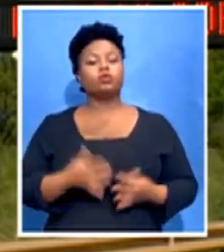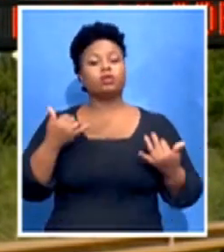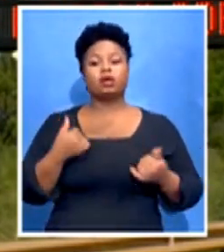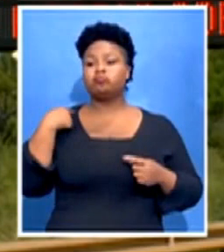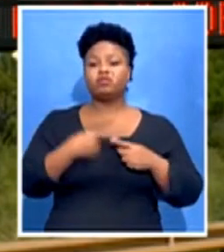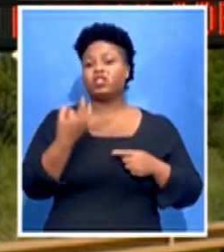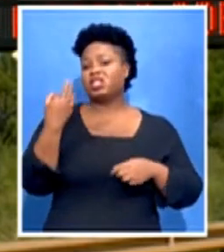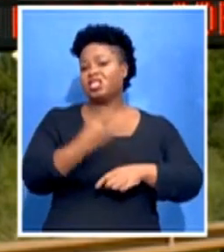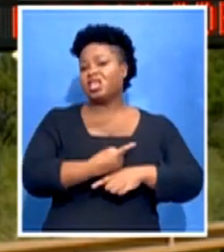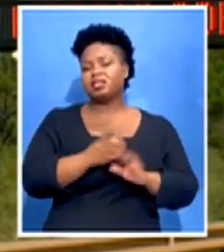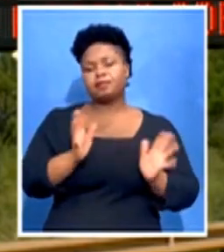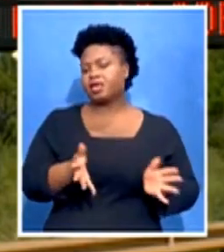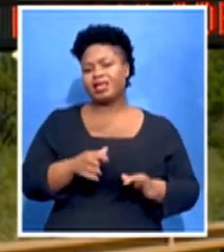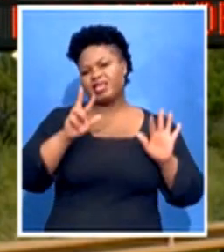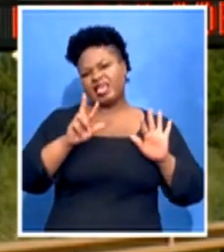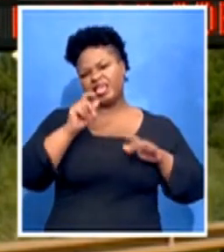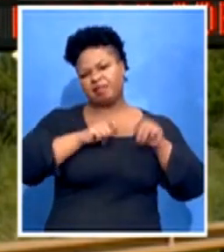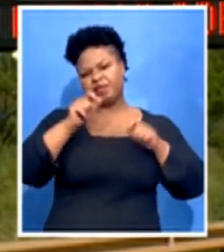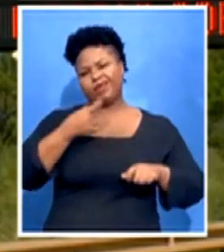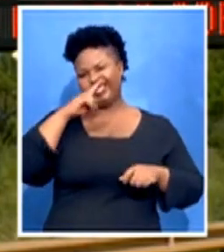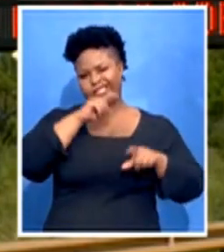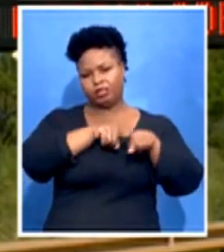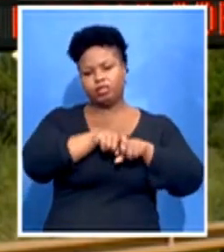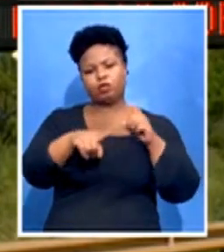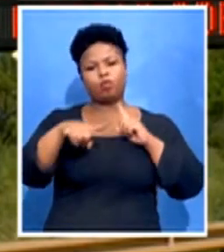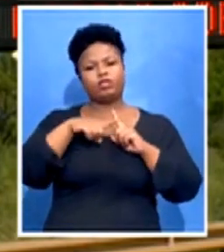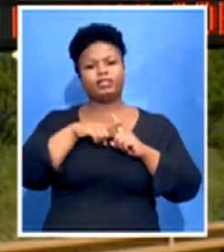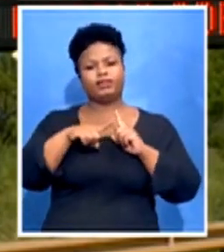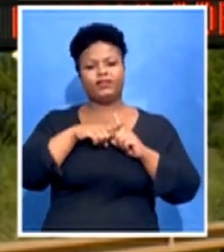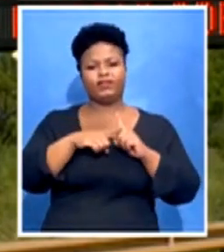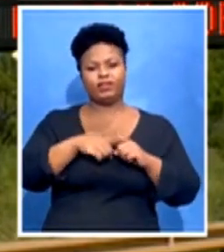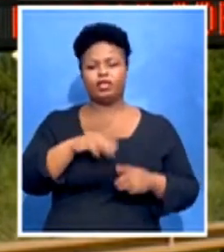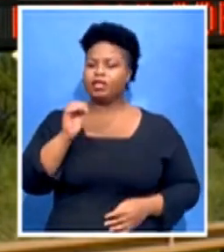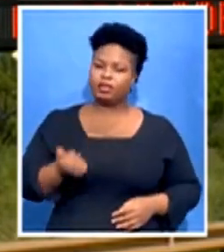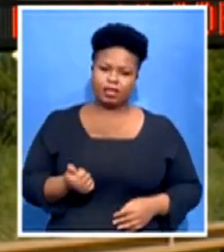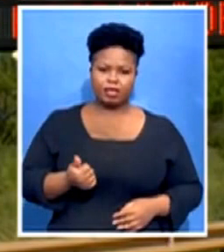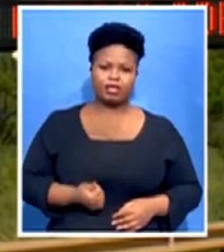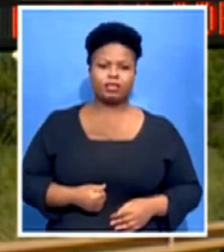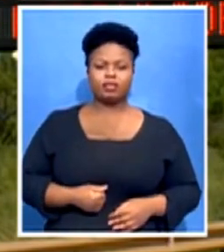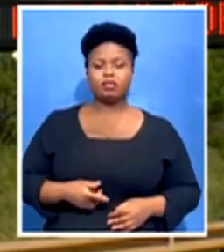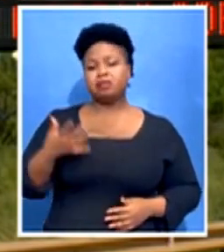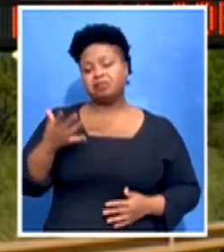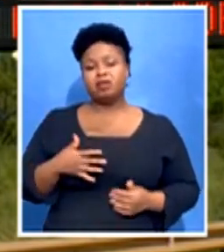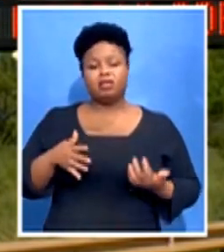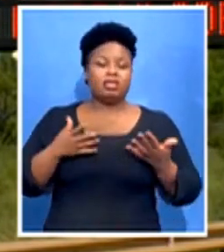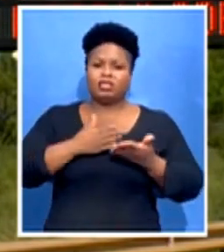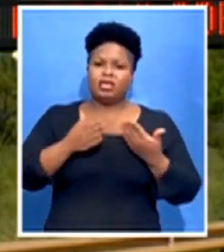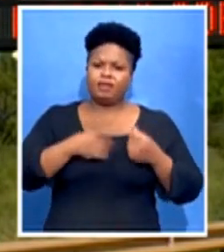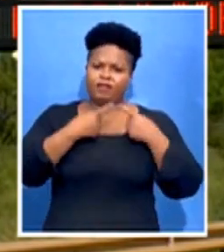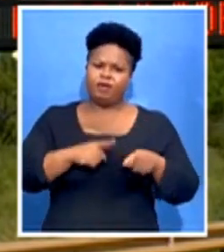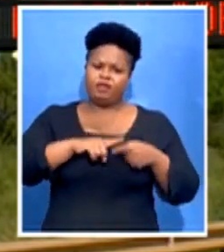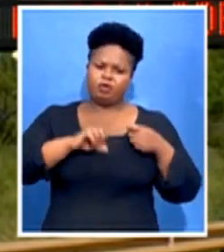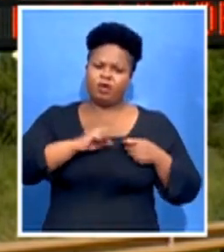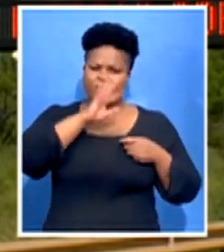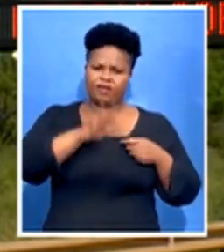that were tested positive, and then we have entered them. Those that were not South African citizen, obviously we will turn them back. But those